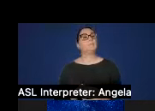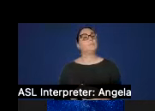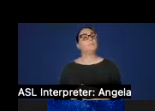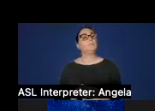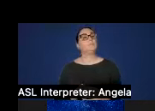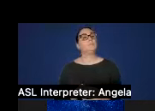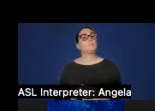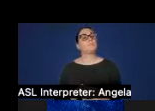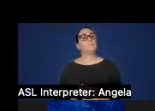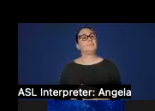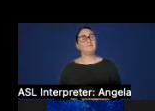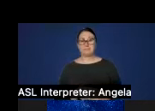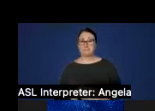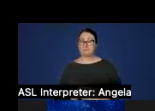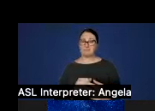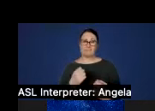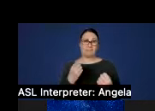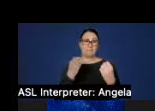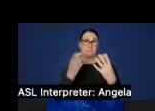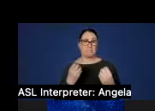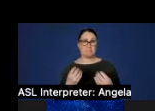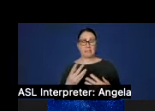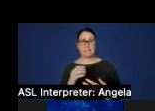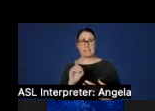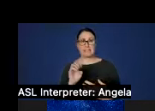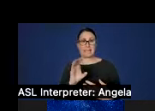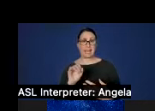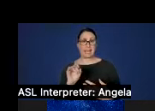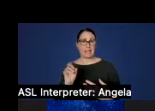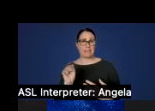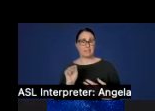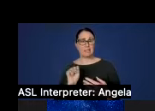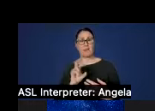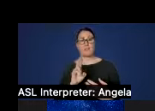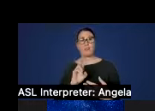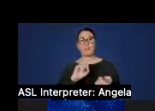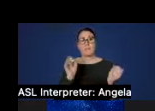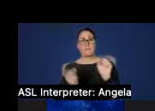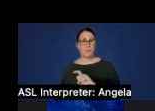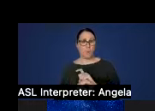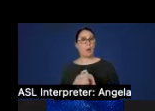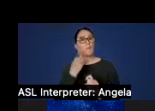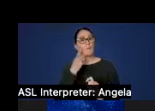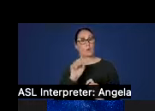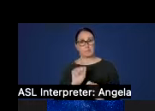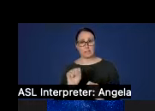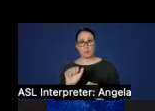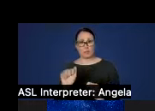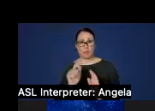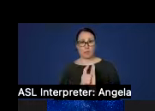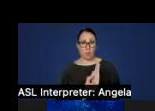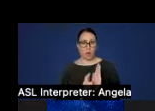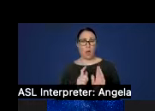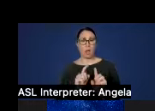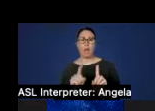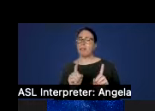There have been decades of reform to sexual assault law, and there's obviously a lot more